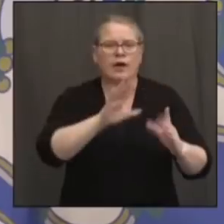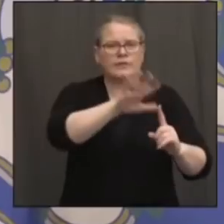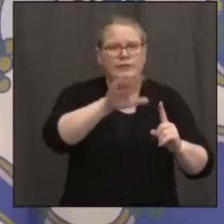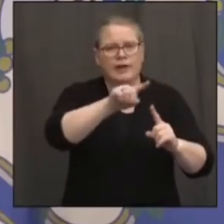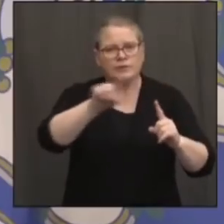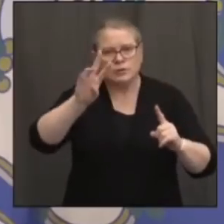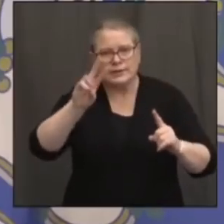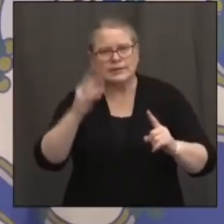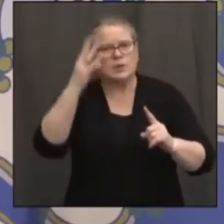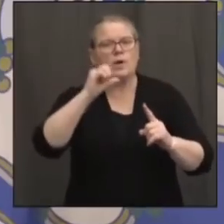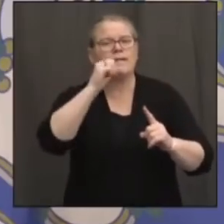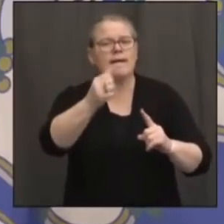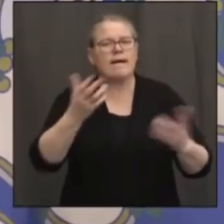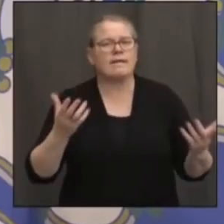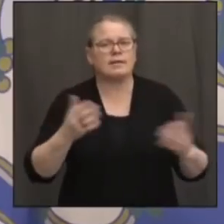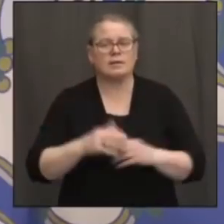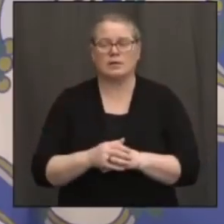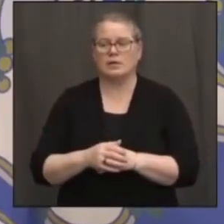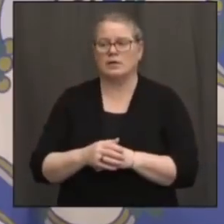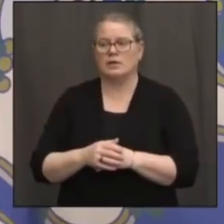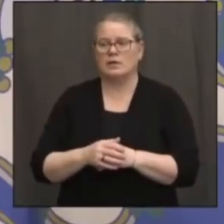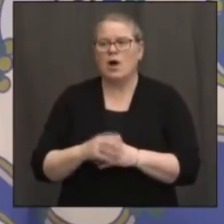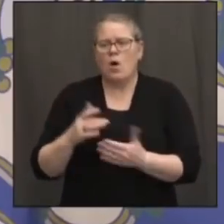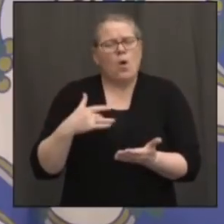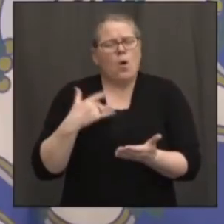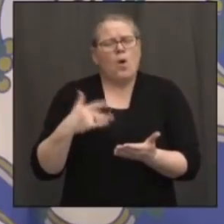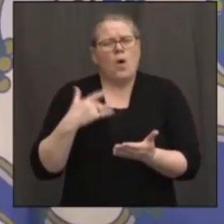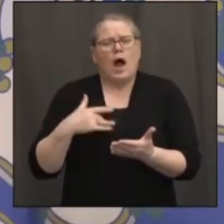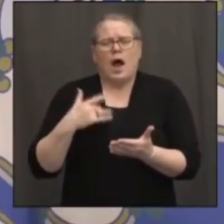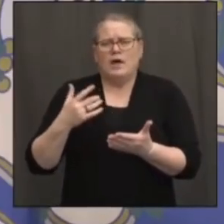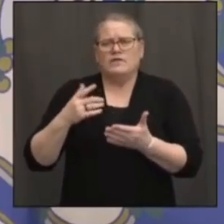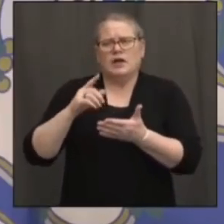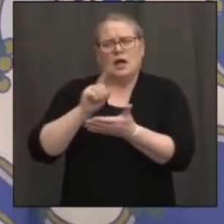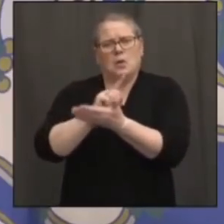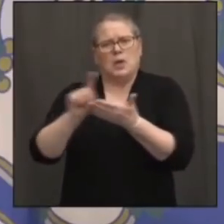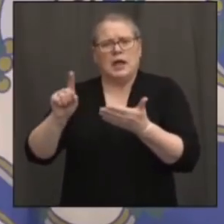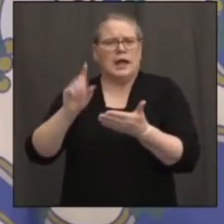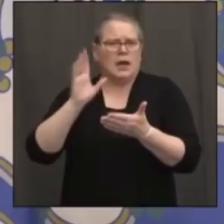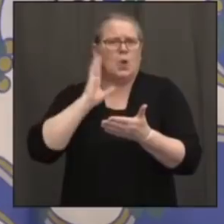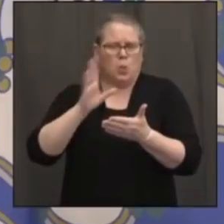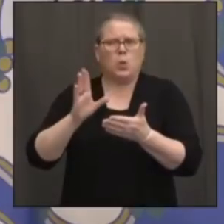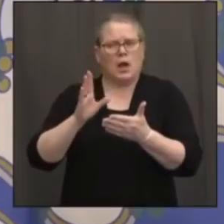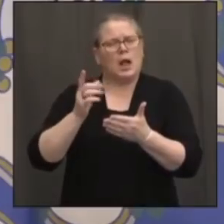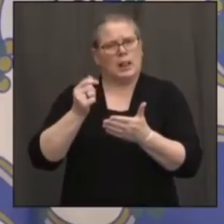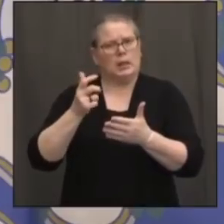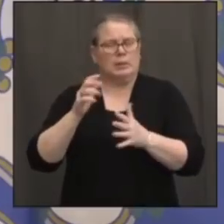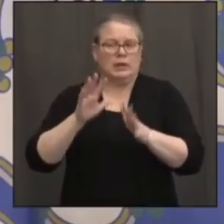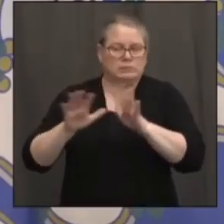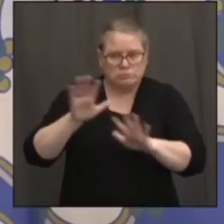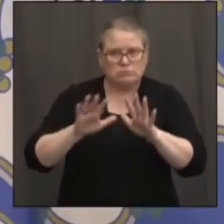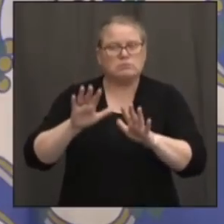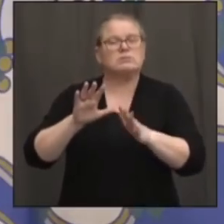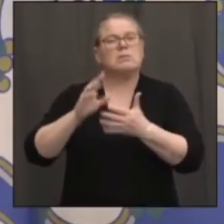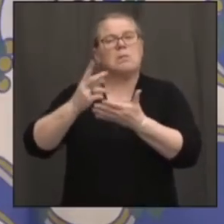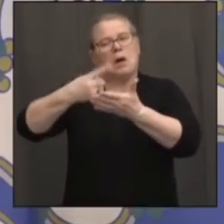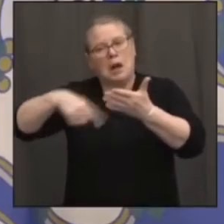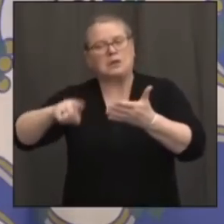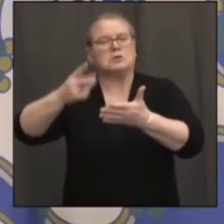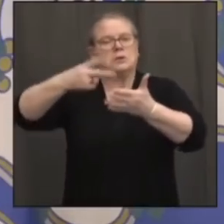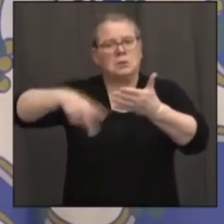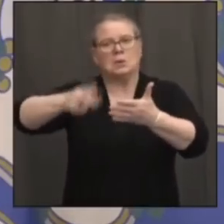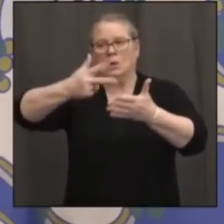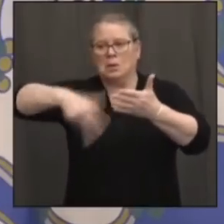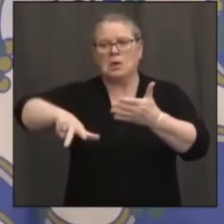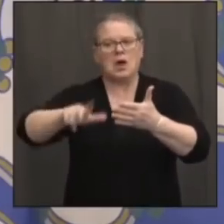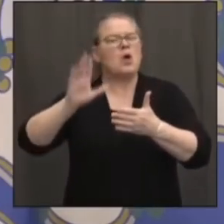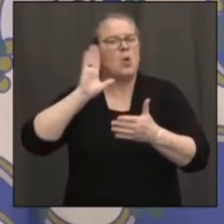You're right. You can slice it, even dice it down to a 5-year increments. I think we're going to be okay. It'll depend on what % of this